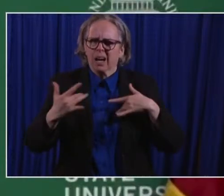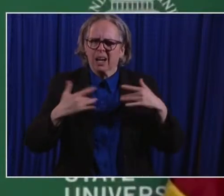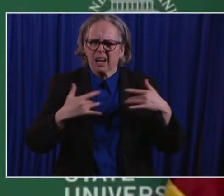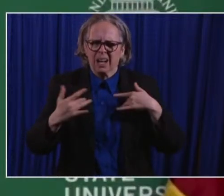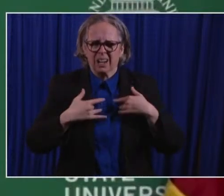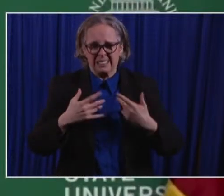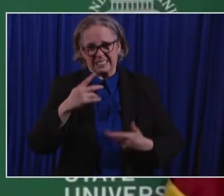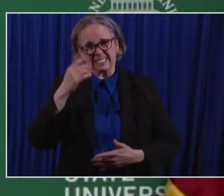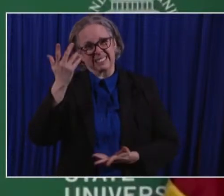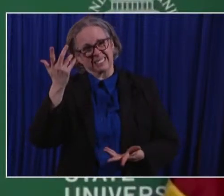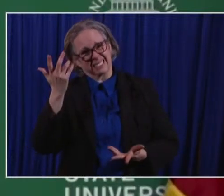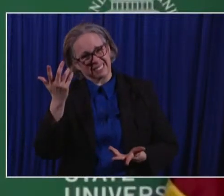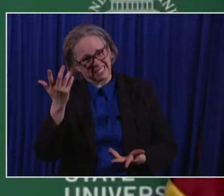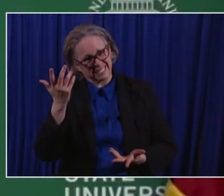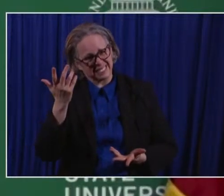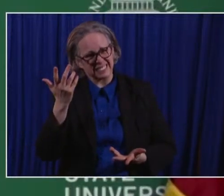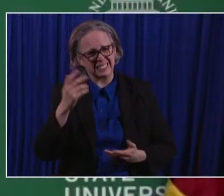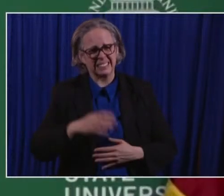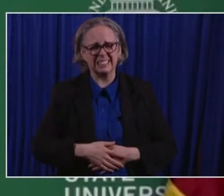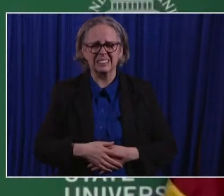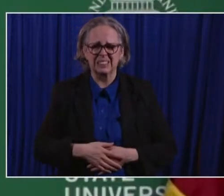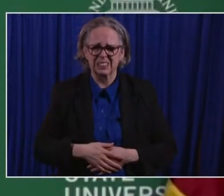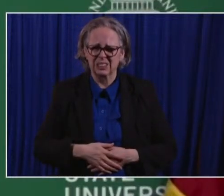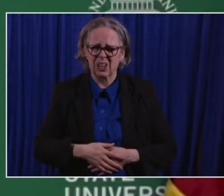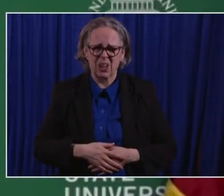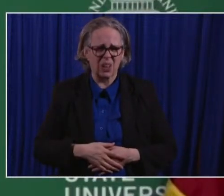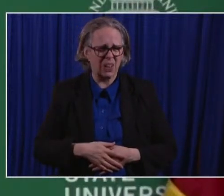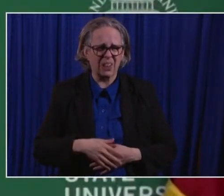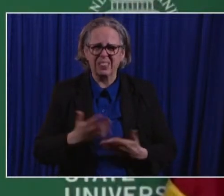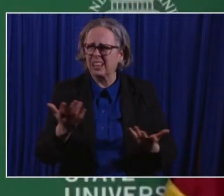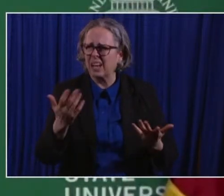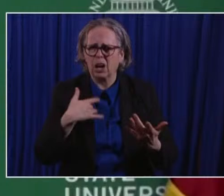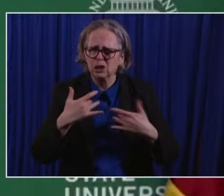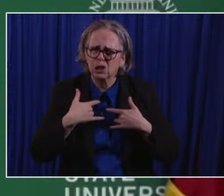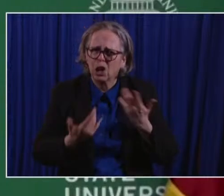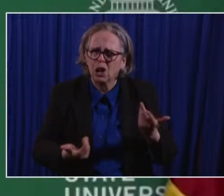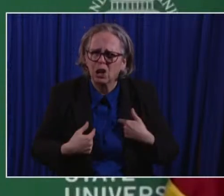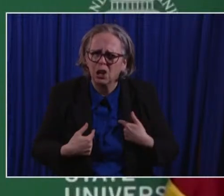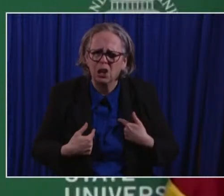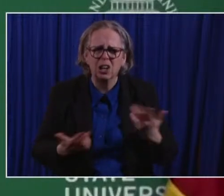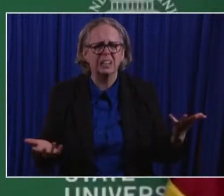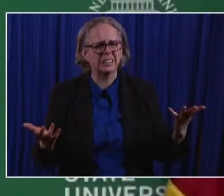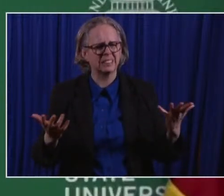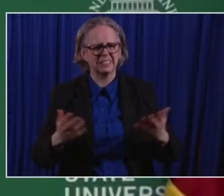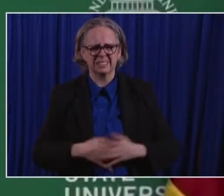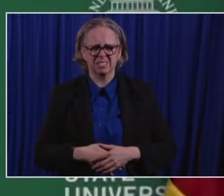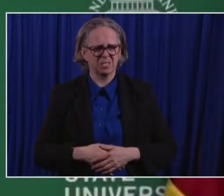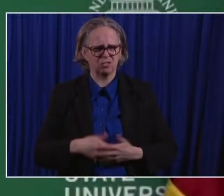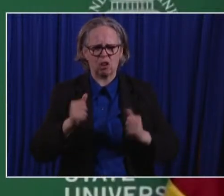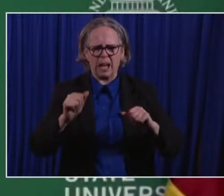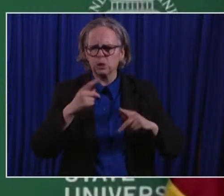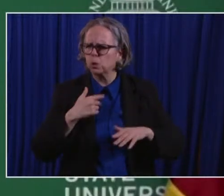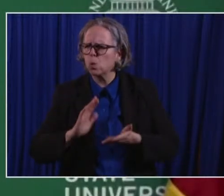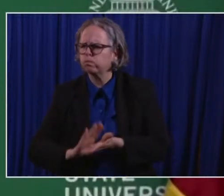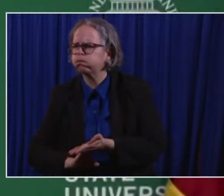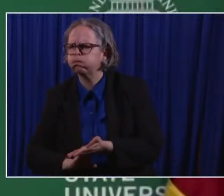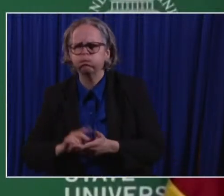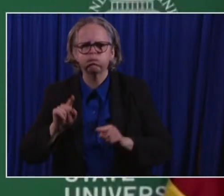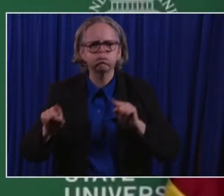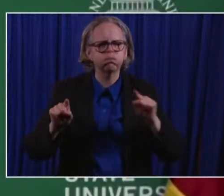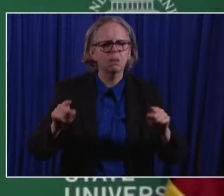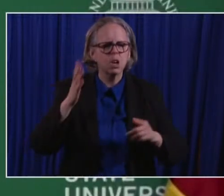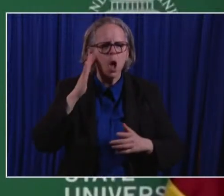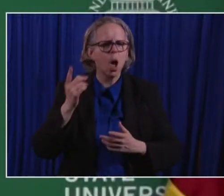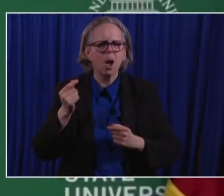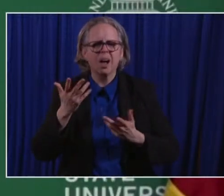and other counties in Northwest Ohio. So we try to keep track of what's going on in other